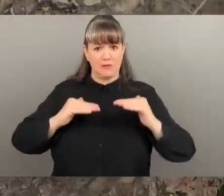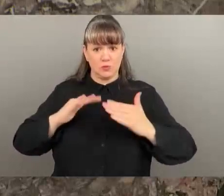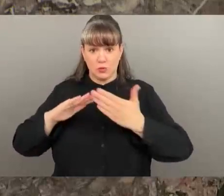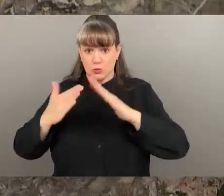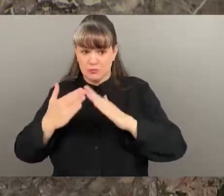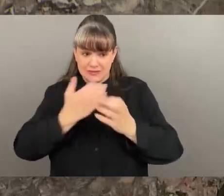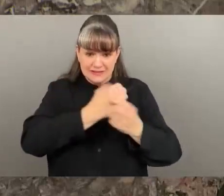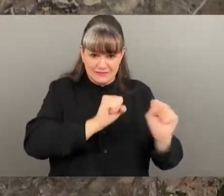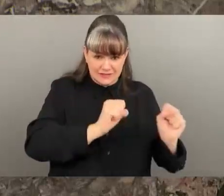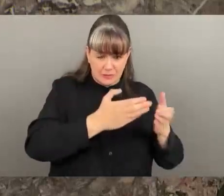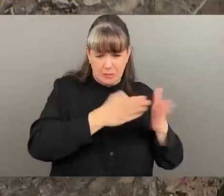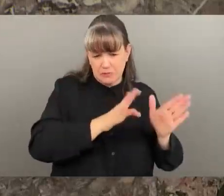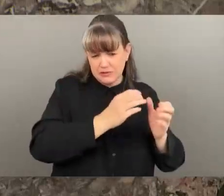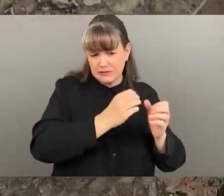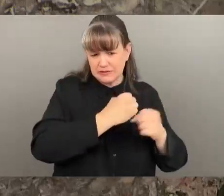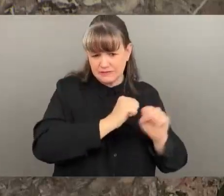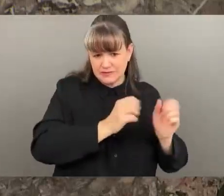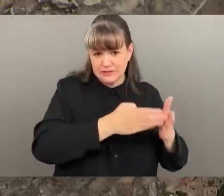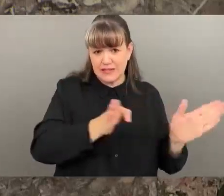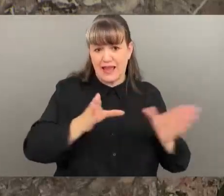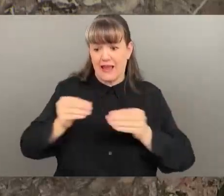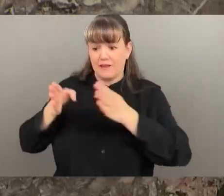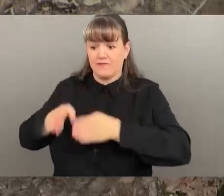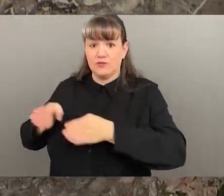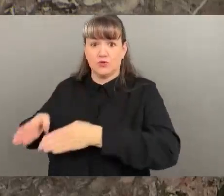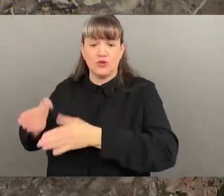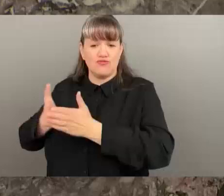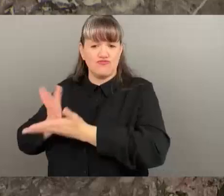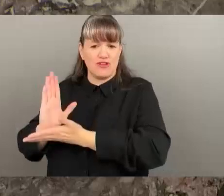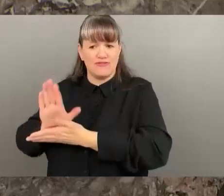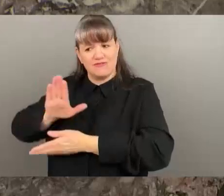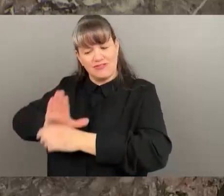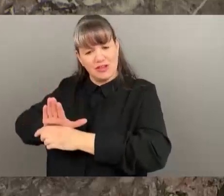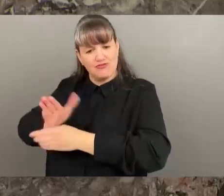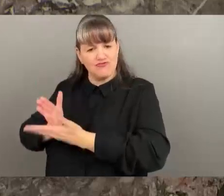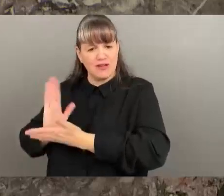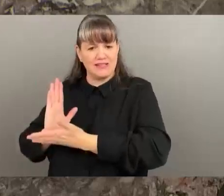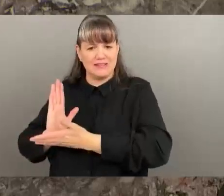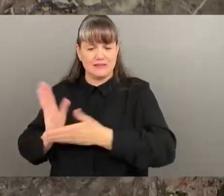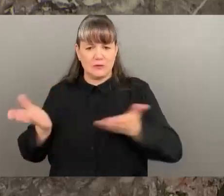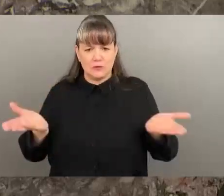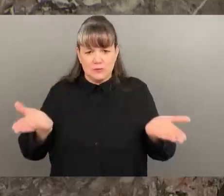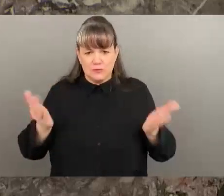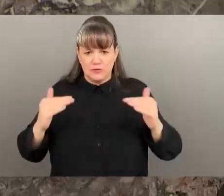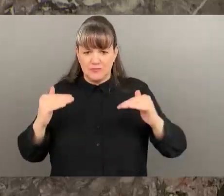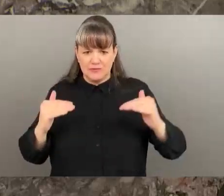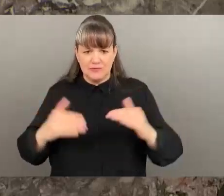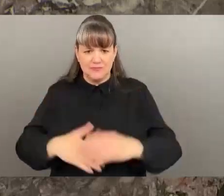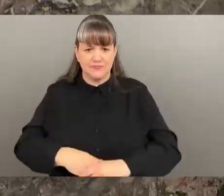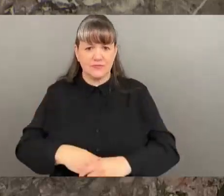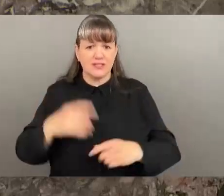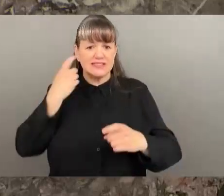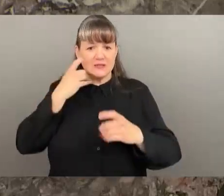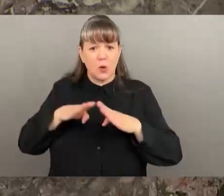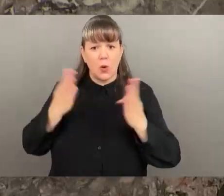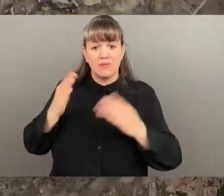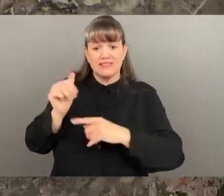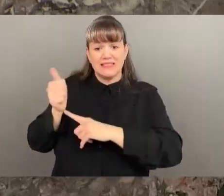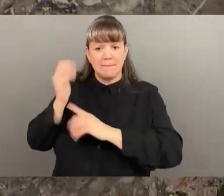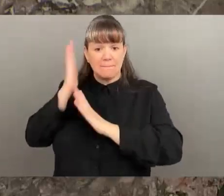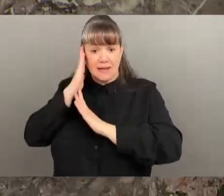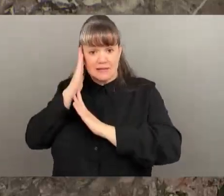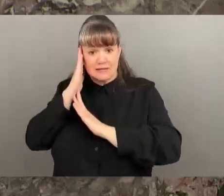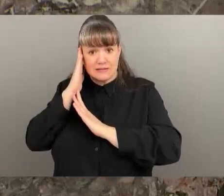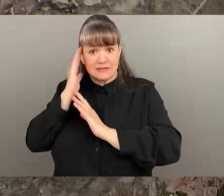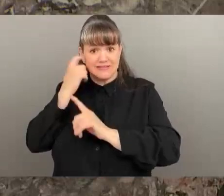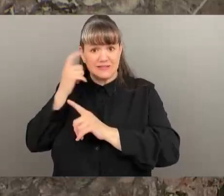rights. Mr. Speaker, that's why we recently opened the Surrey Pretrial Centre with 10 beds. Mr. Speaker, that's why later this month we'll be